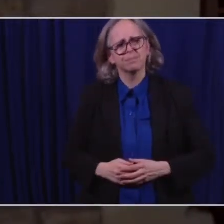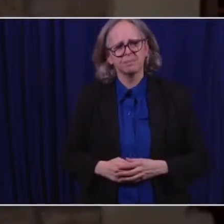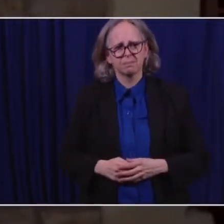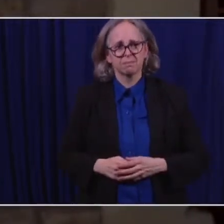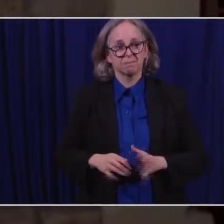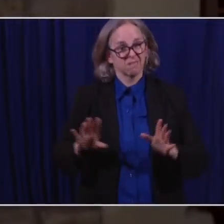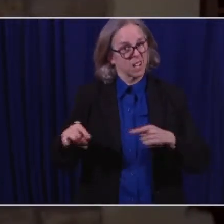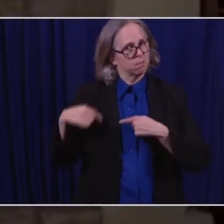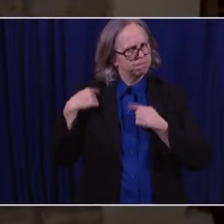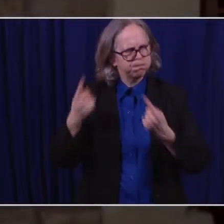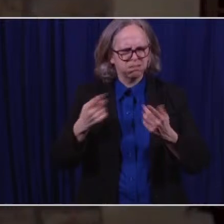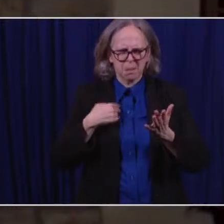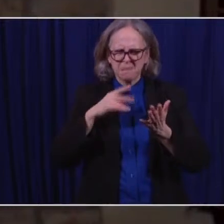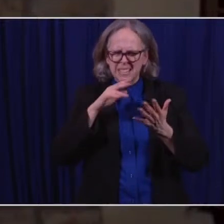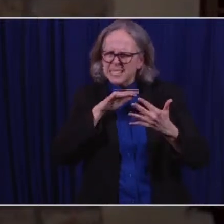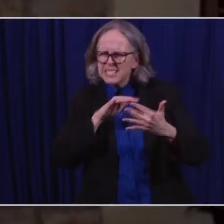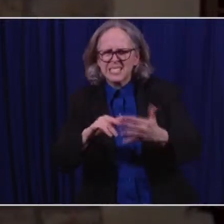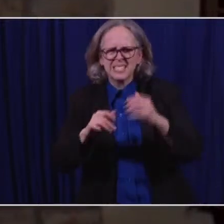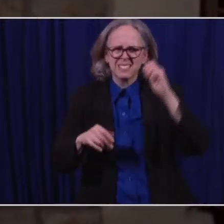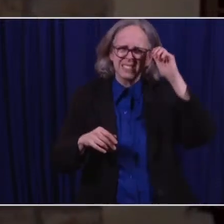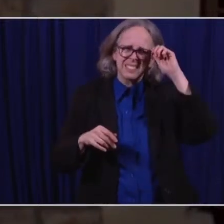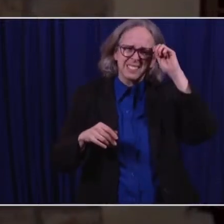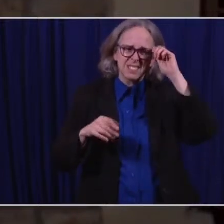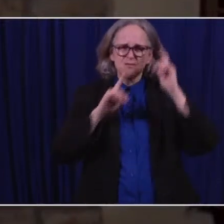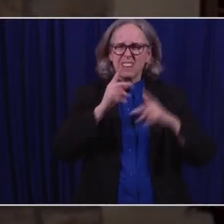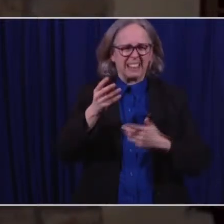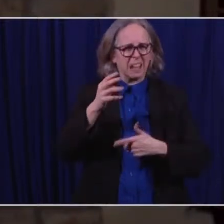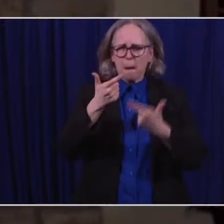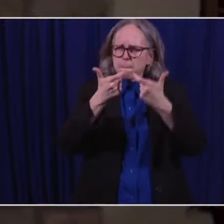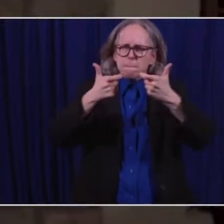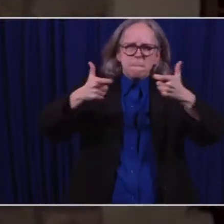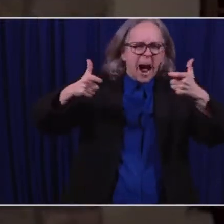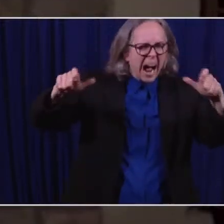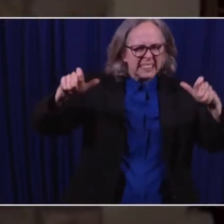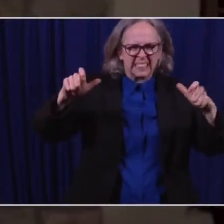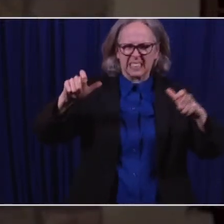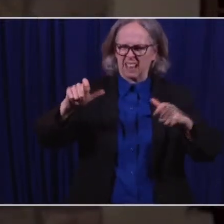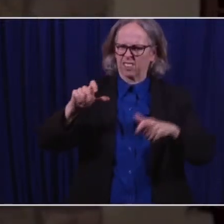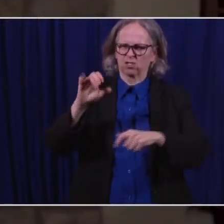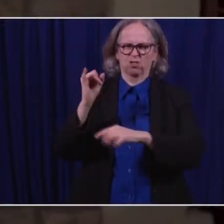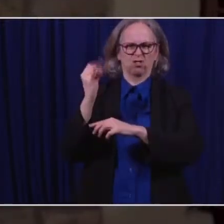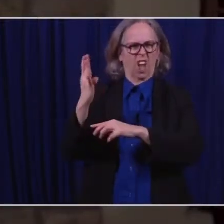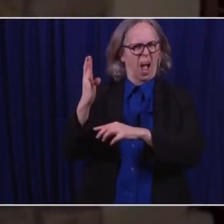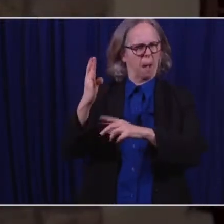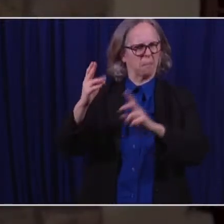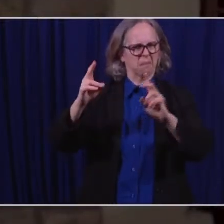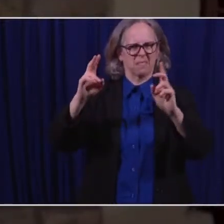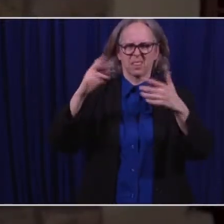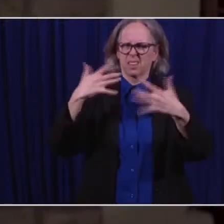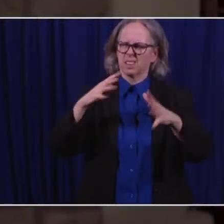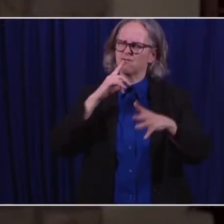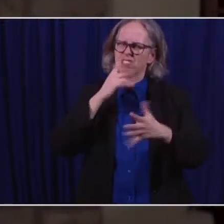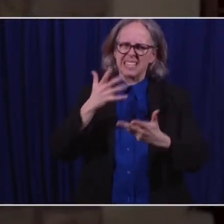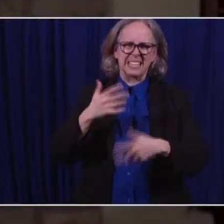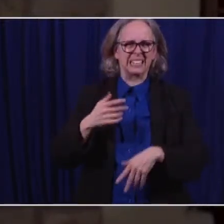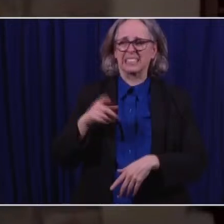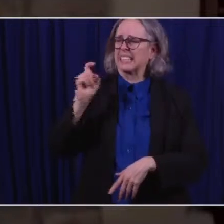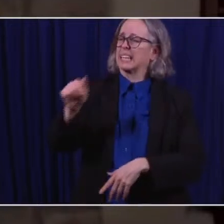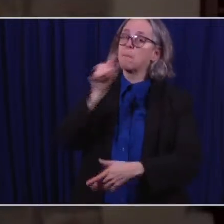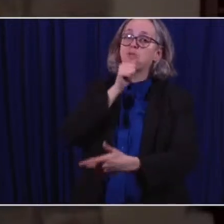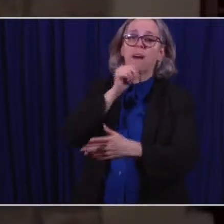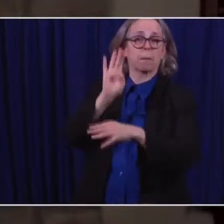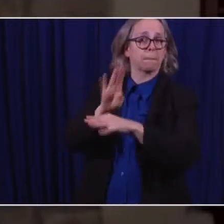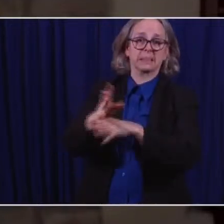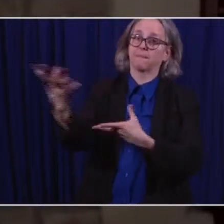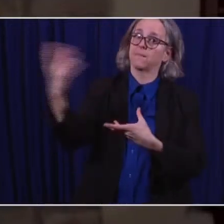a massive job. We have to have someone from the private sector to come in to handle that, to take that portion of